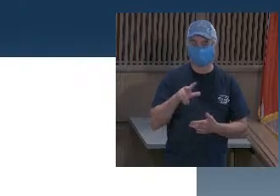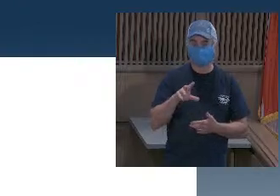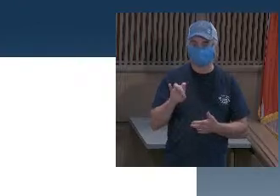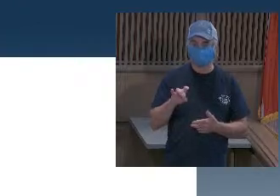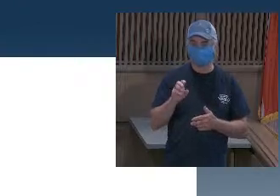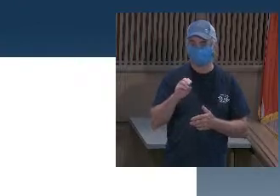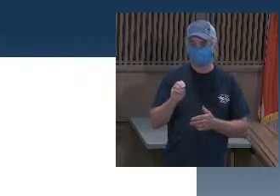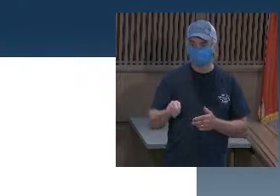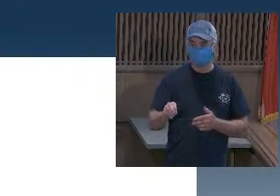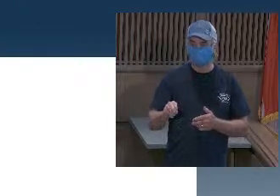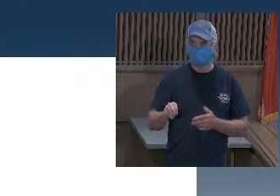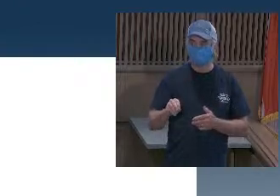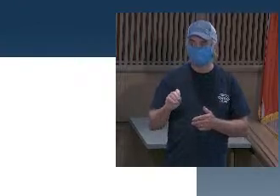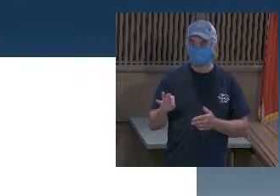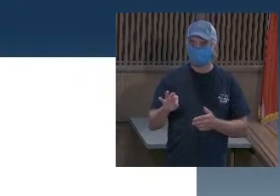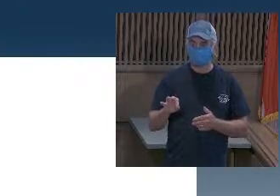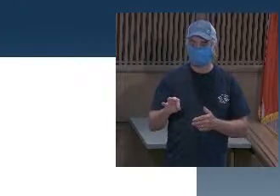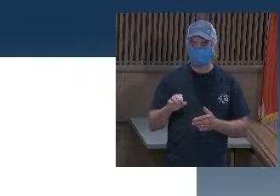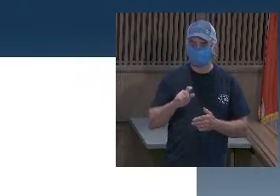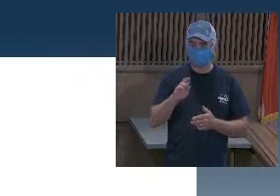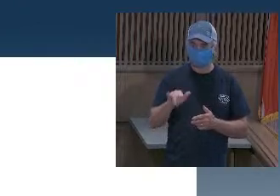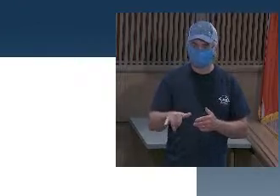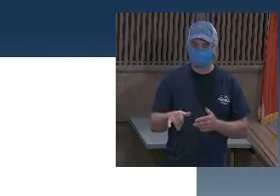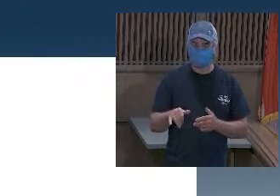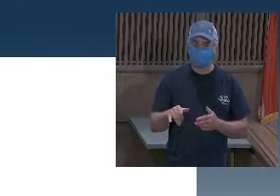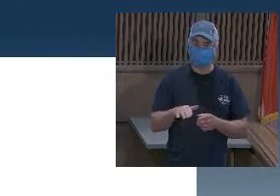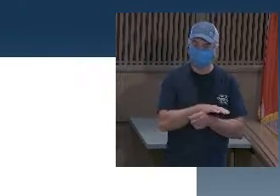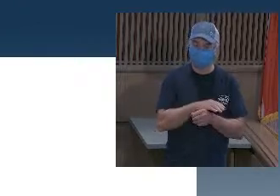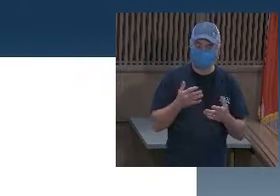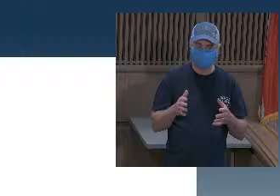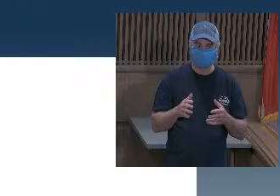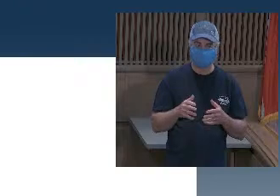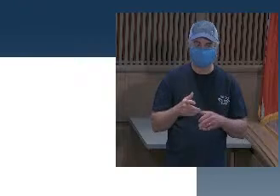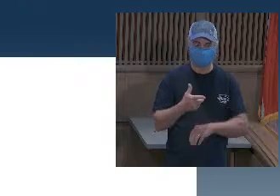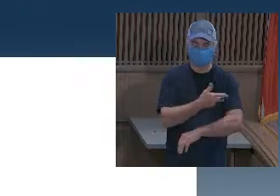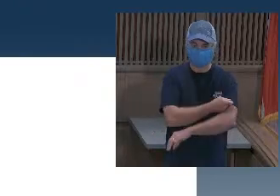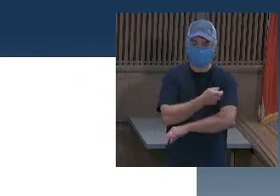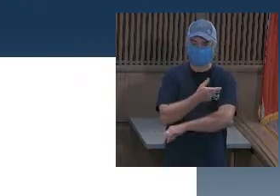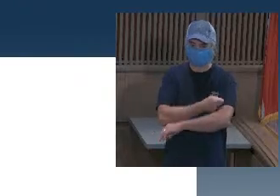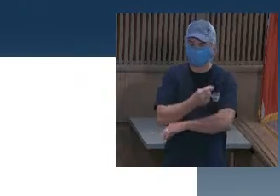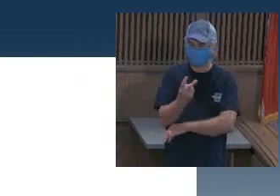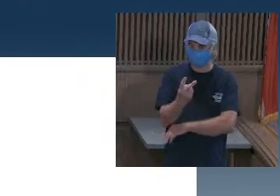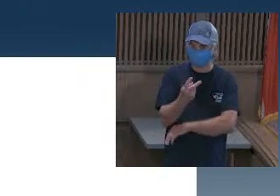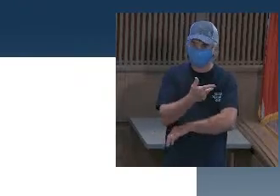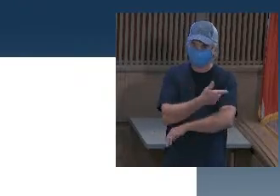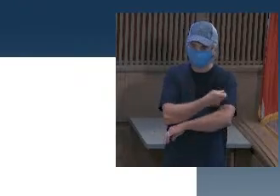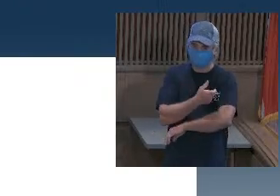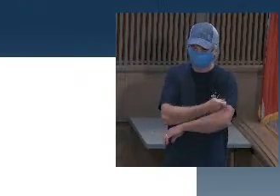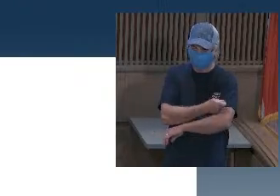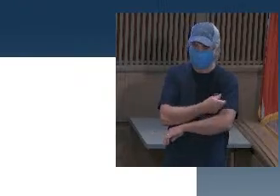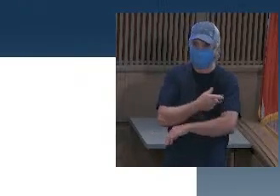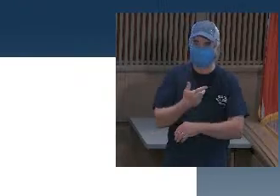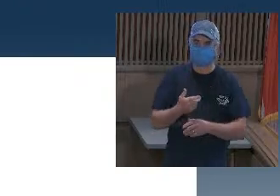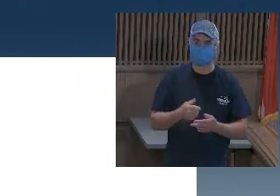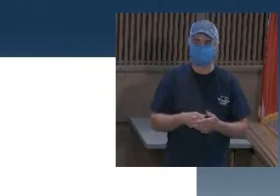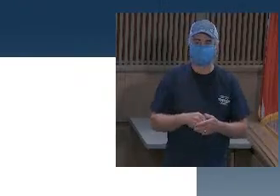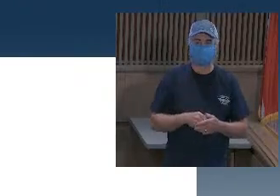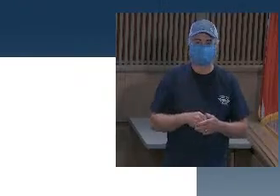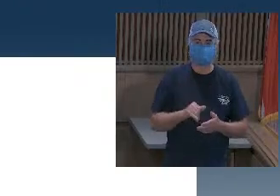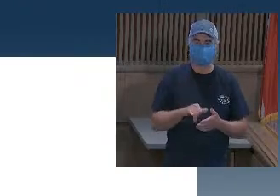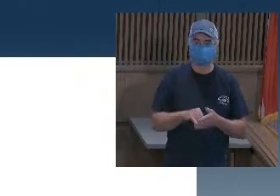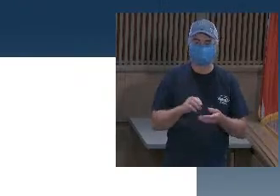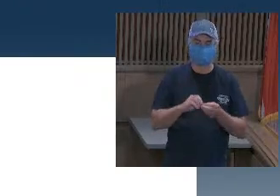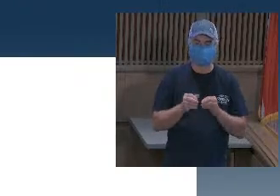38% of those who live in Dougherty County are fully vaccinated. The number is not as high as what we would like to see, but we're